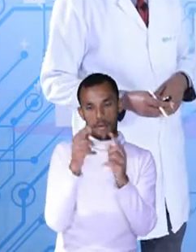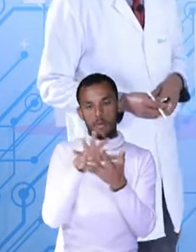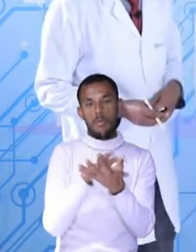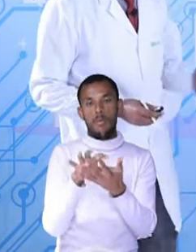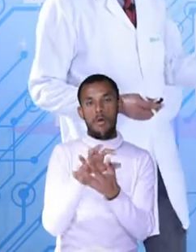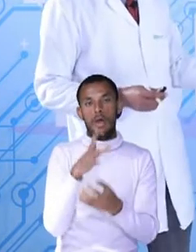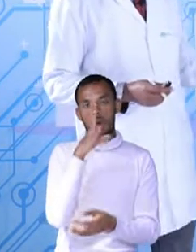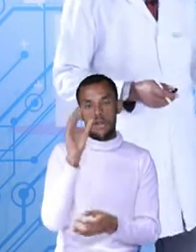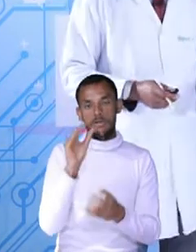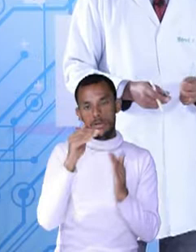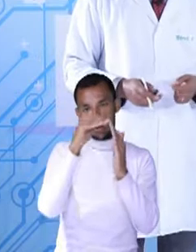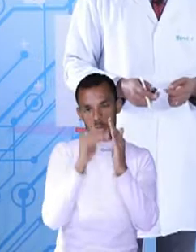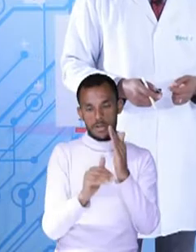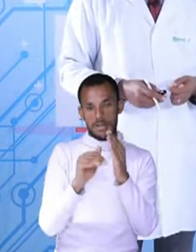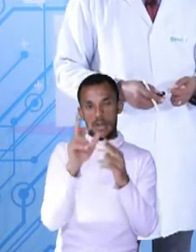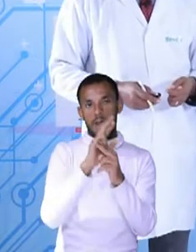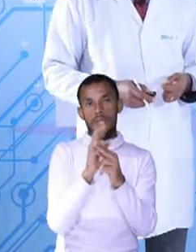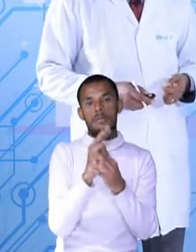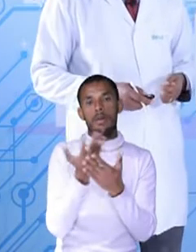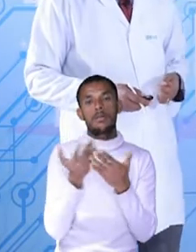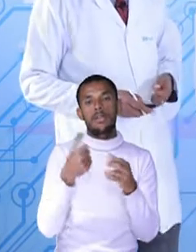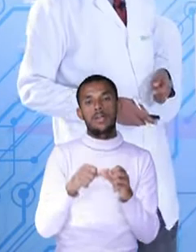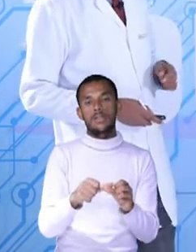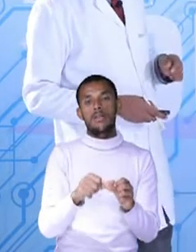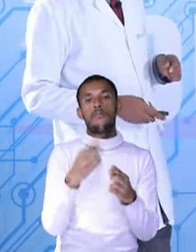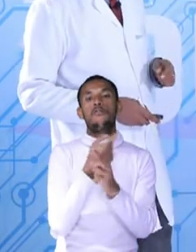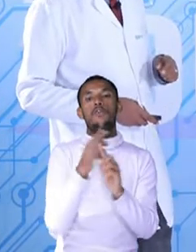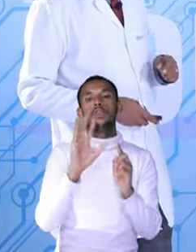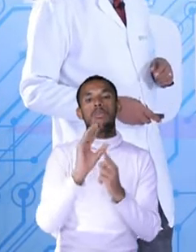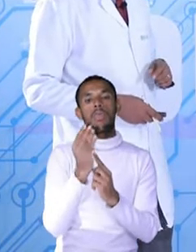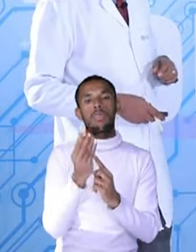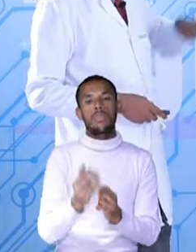compounds, and the least reactive element exists in free states.